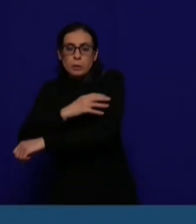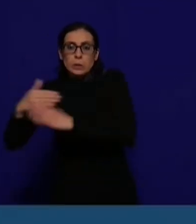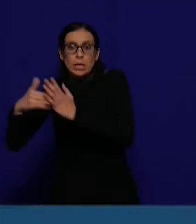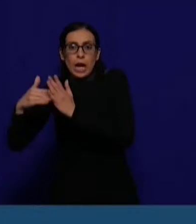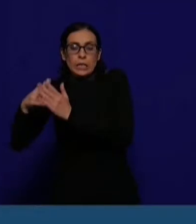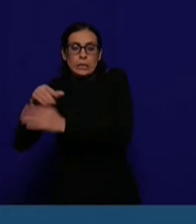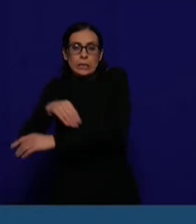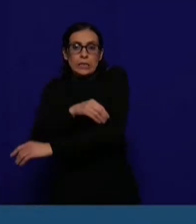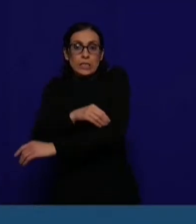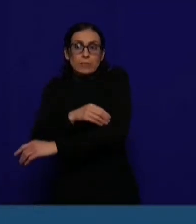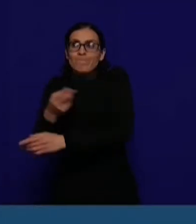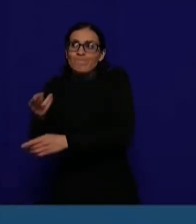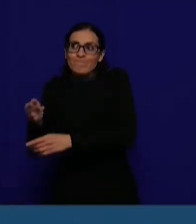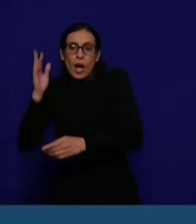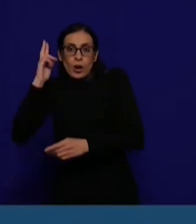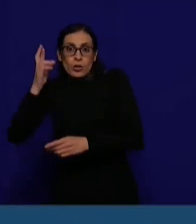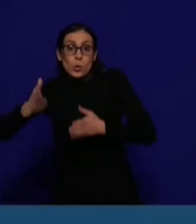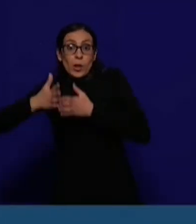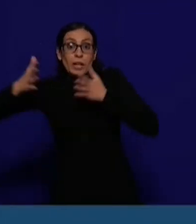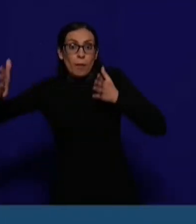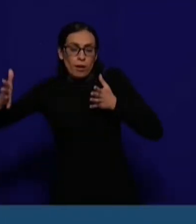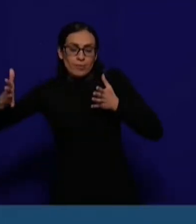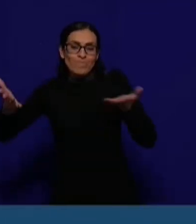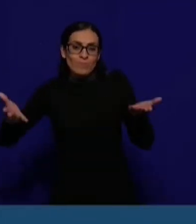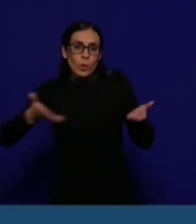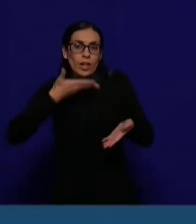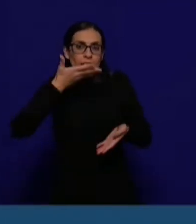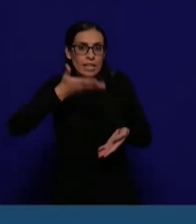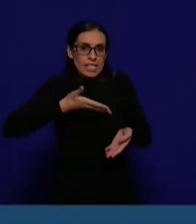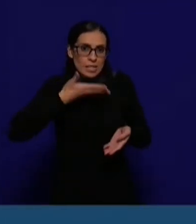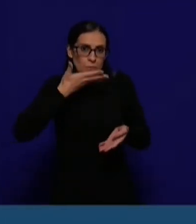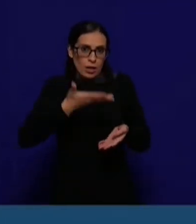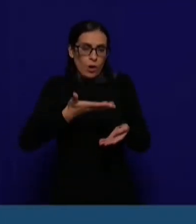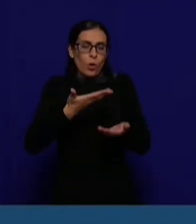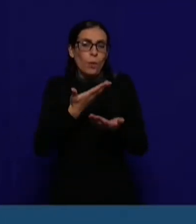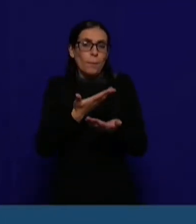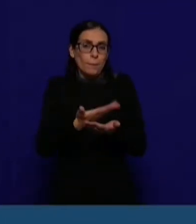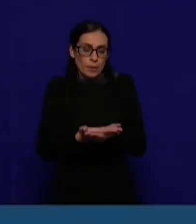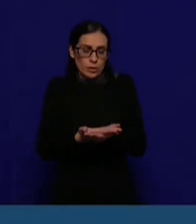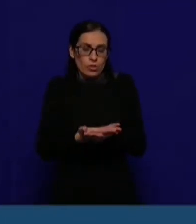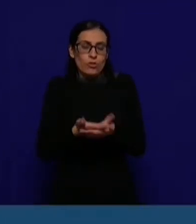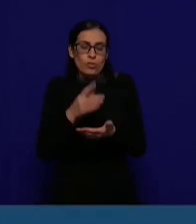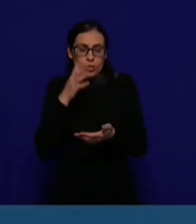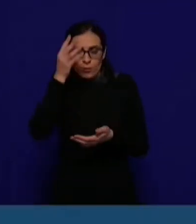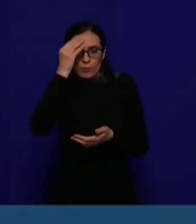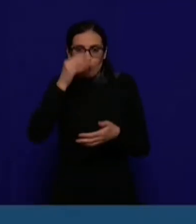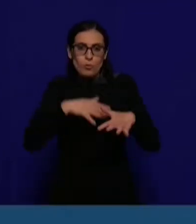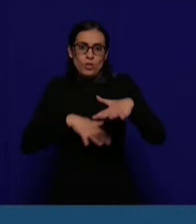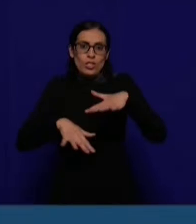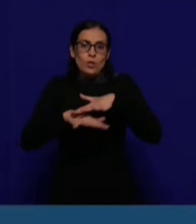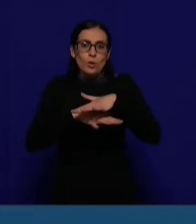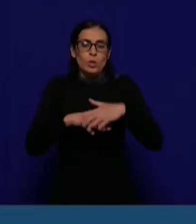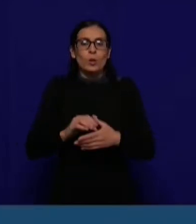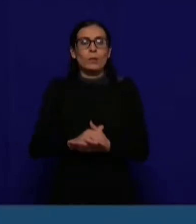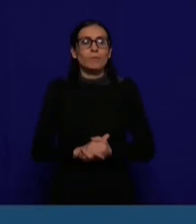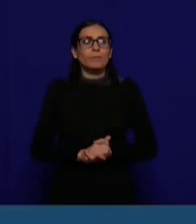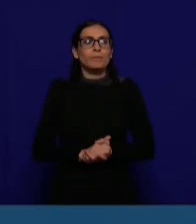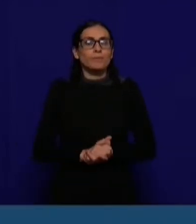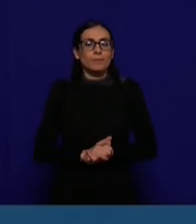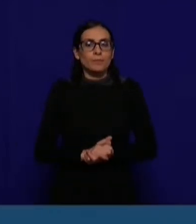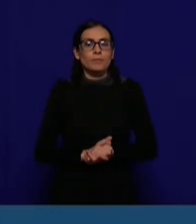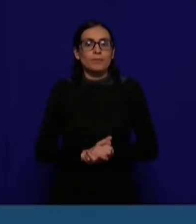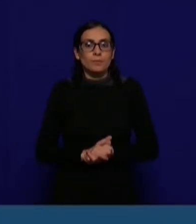hemmhekk. U dawn il-persuni aħna nkunu qegħdin nispjegawlhom biex ukoll nispjegawlhom x'inhi s-sitwazzjoni. Lavin